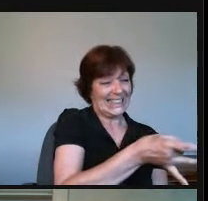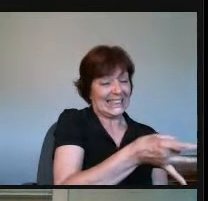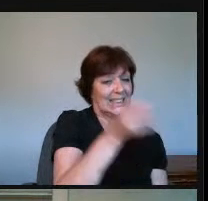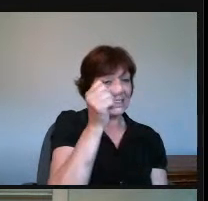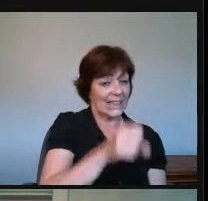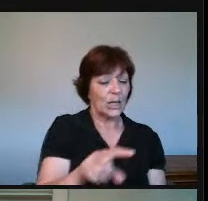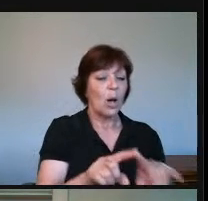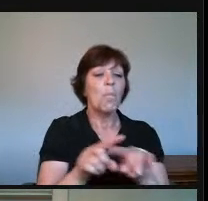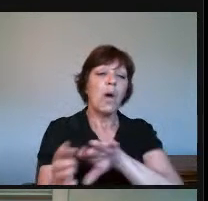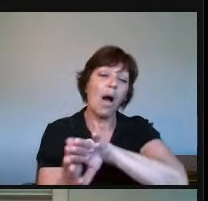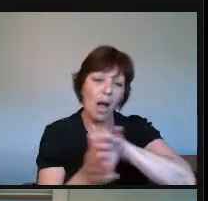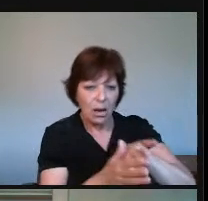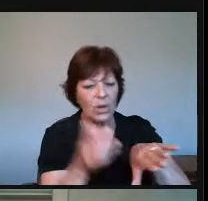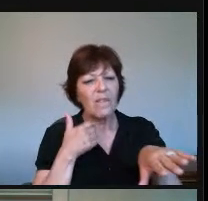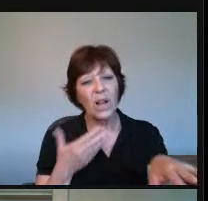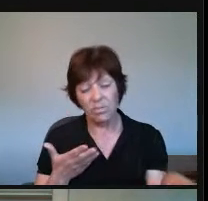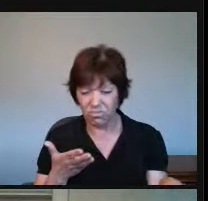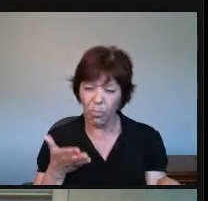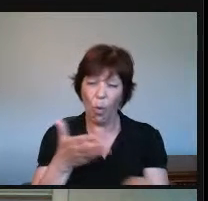had well over